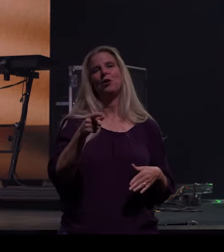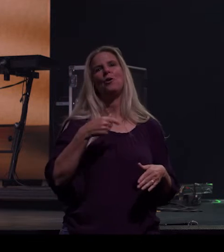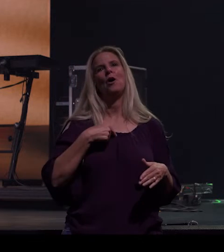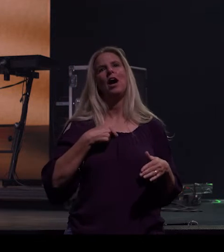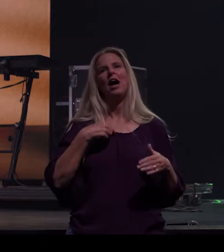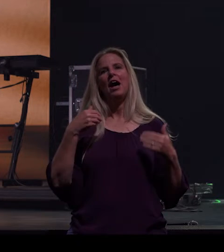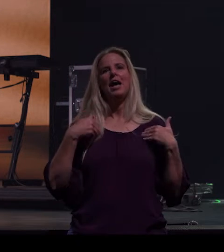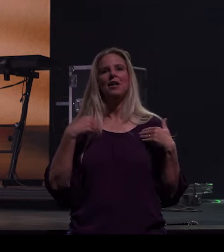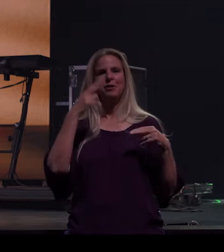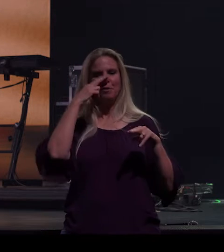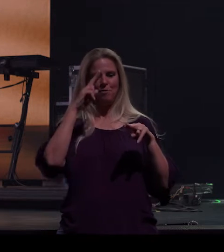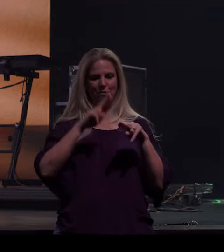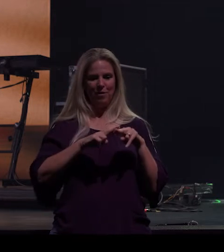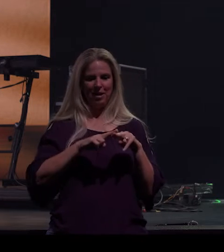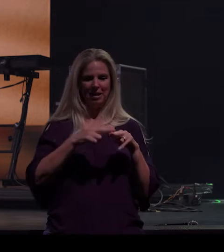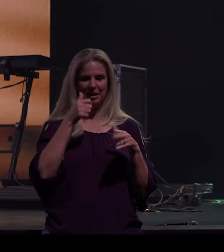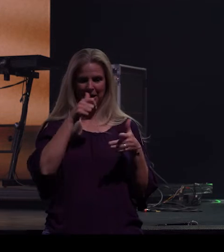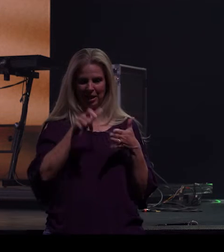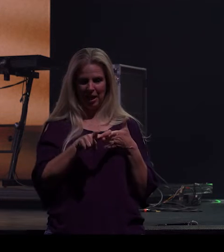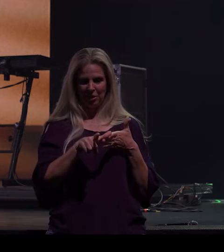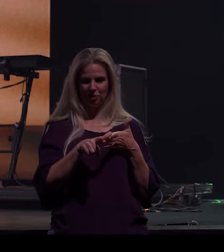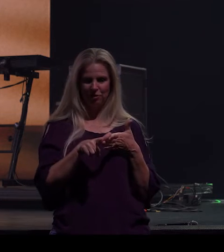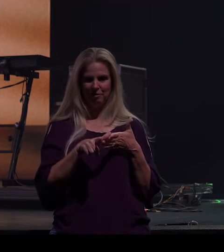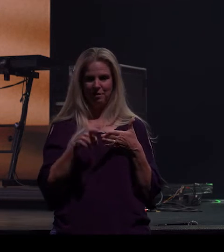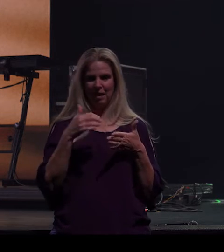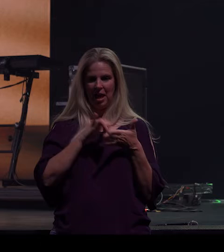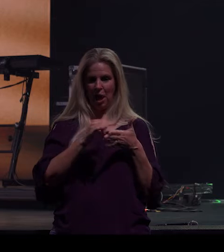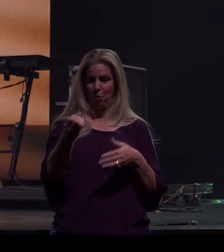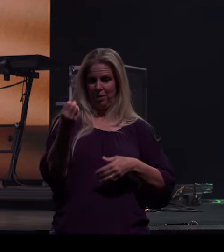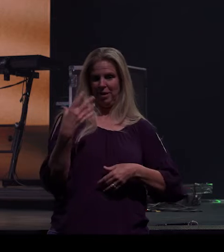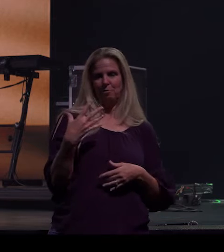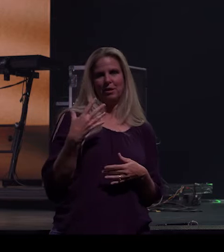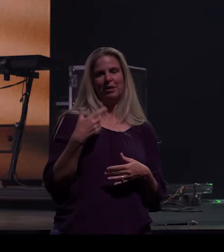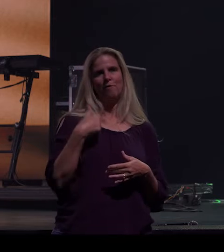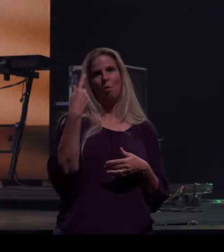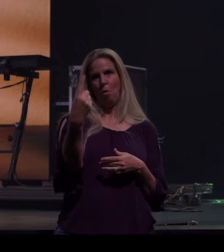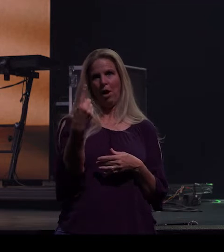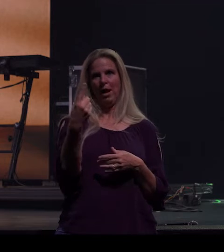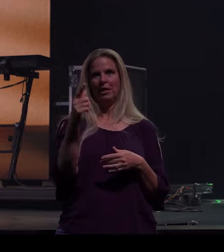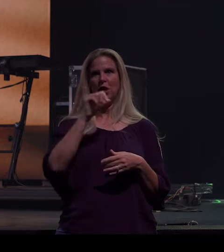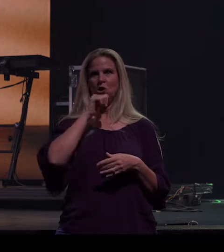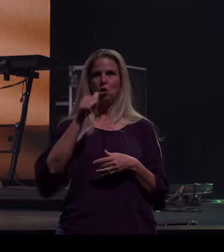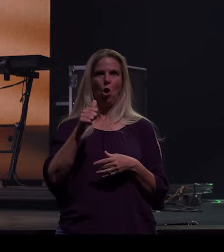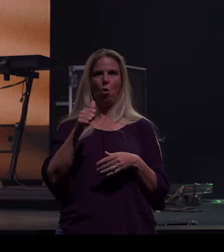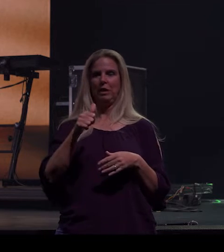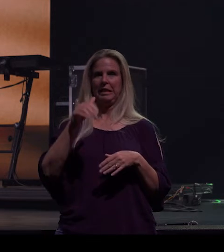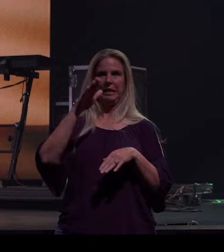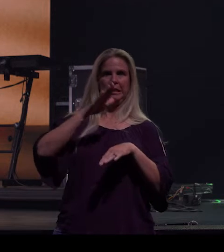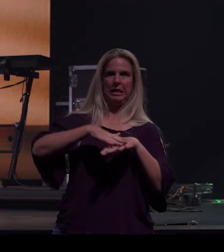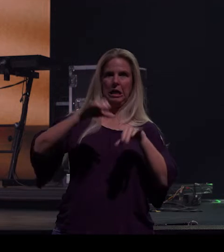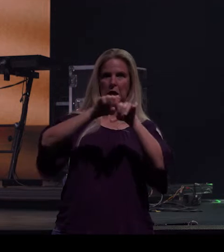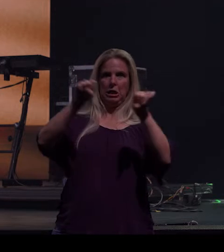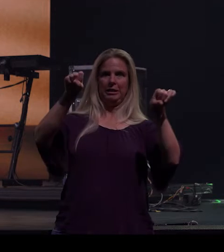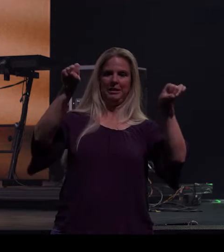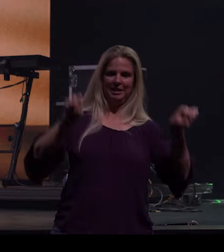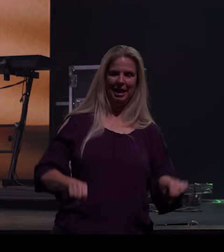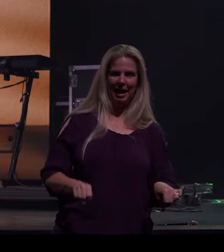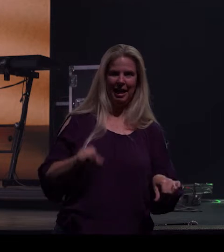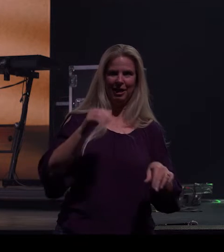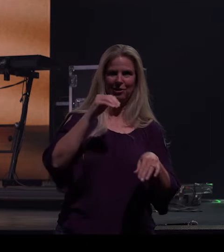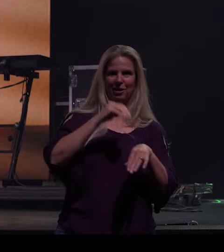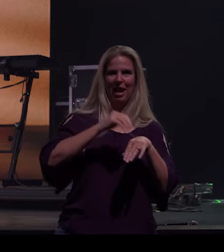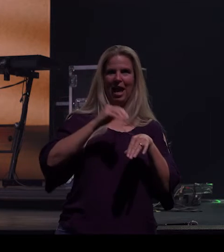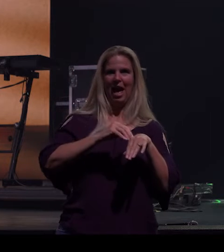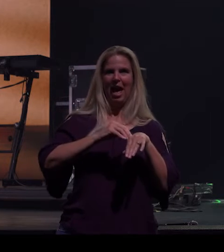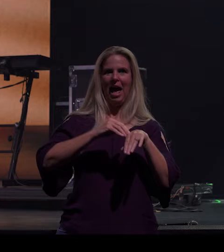fun letters I would tell myself last weekend. One of them was, I'd say, man, don't ever get on stage at that Cirque du Soleil show because you're gonna get